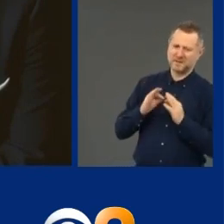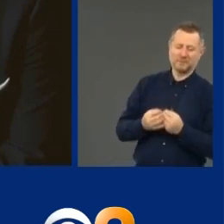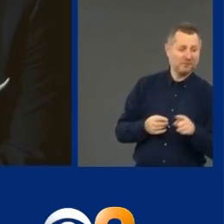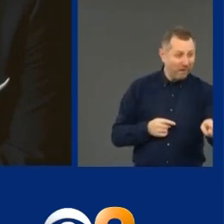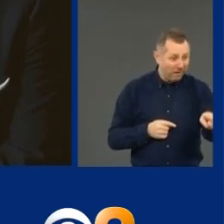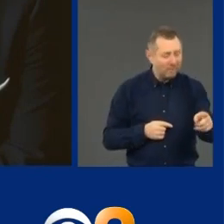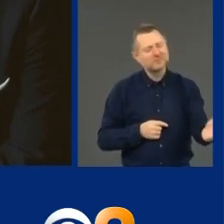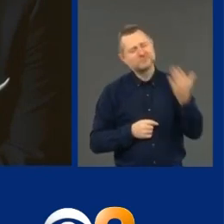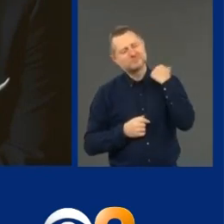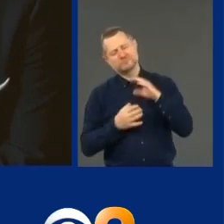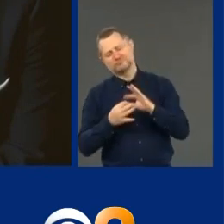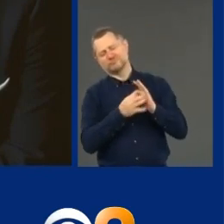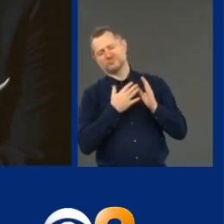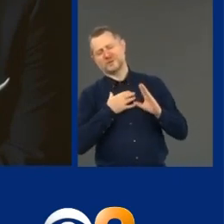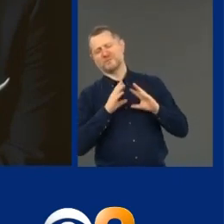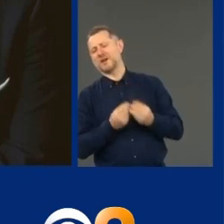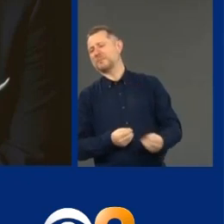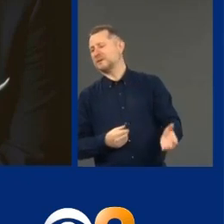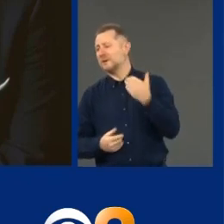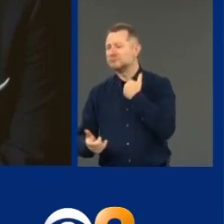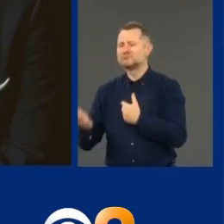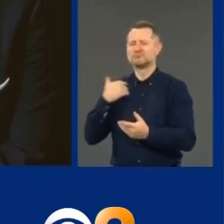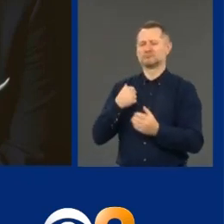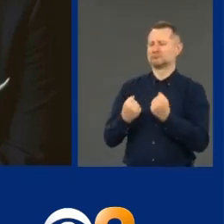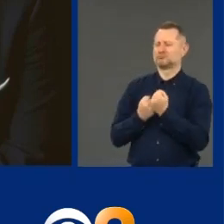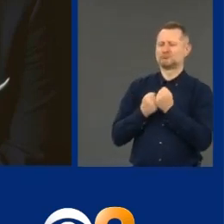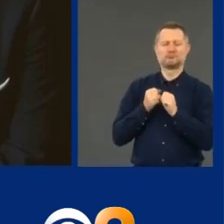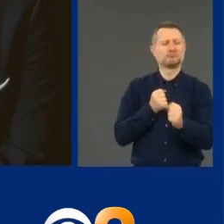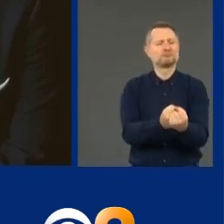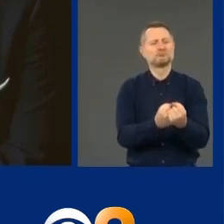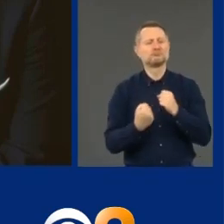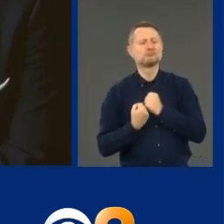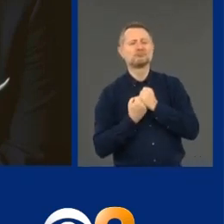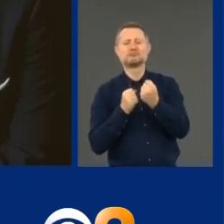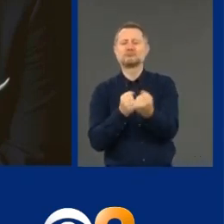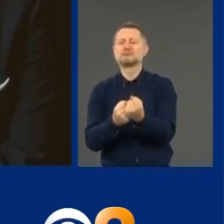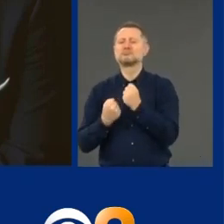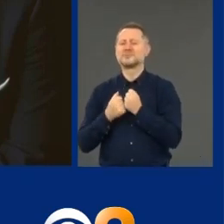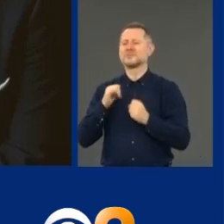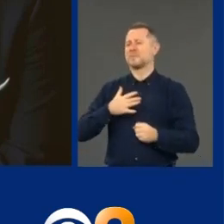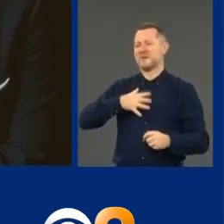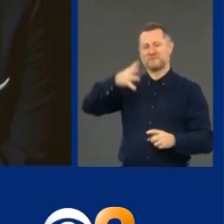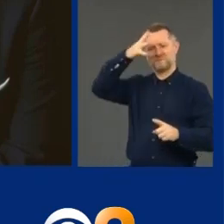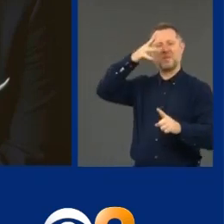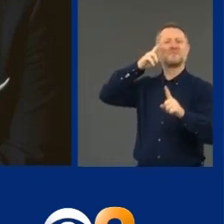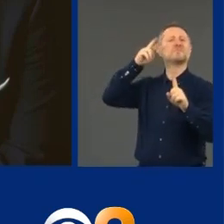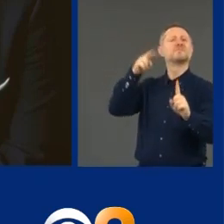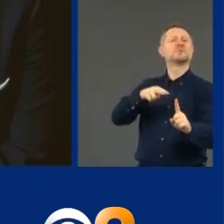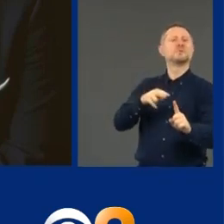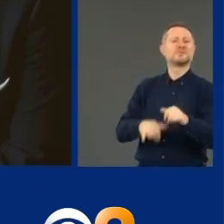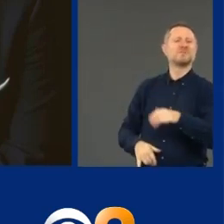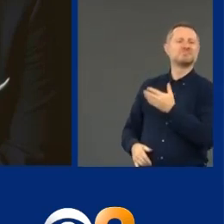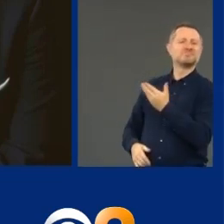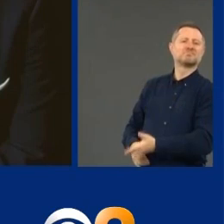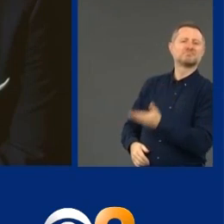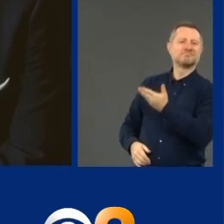sharing benefits and burdens. That was his version of tough. So you can have a number